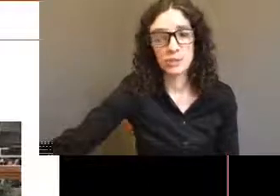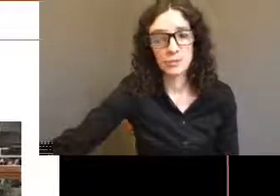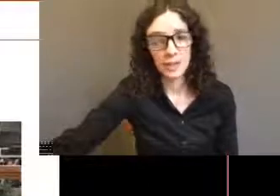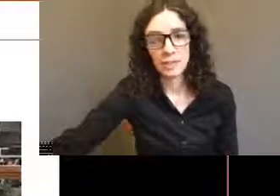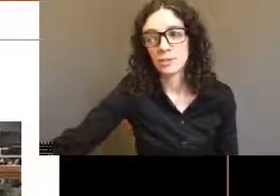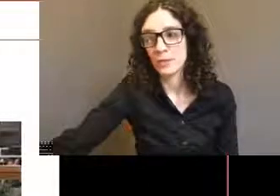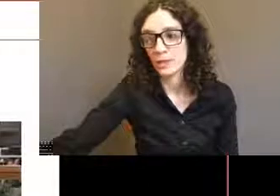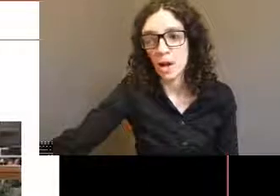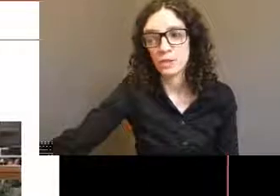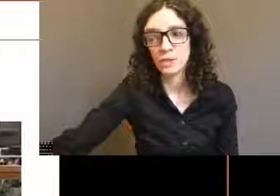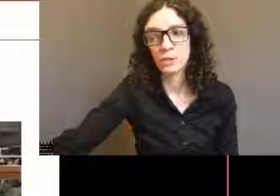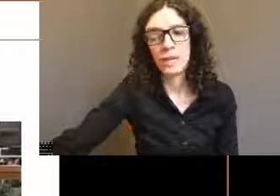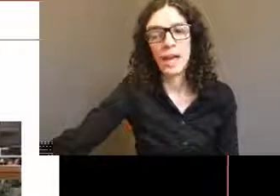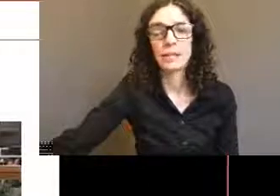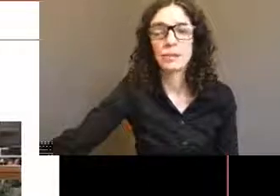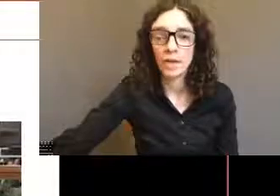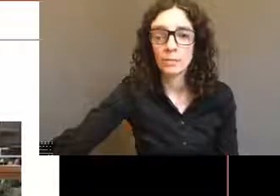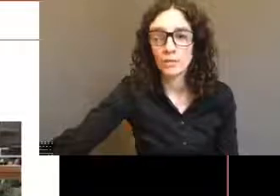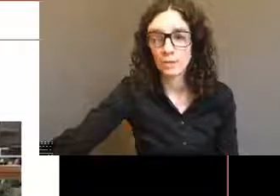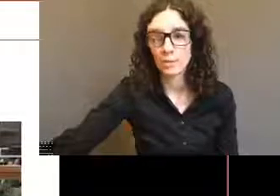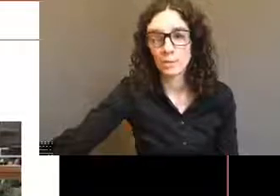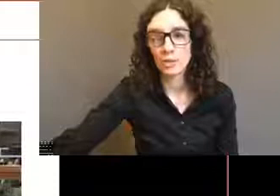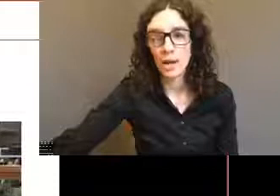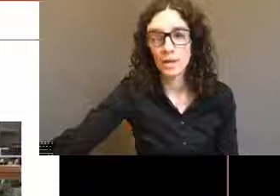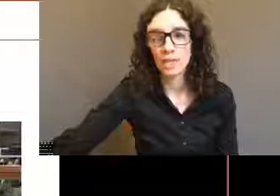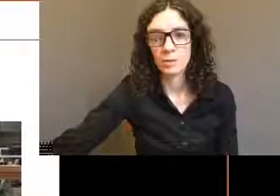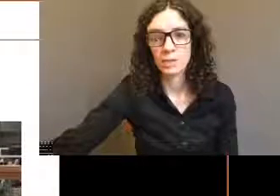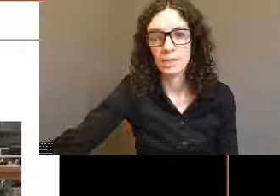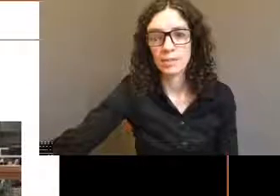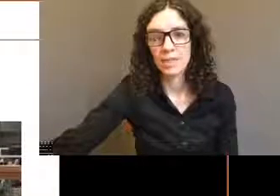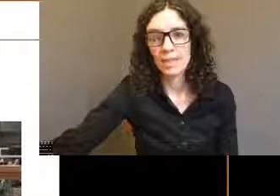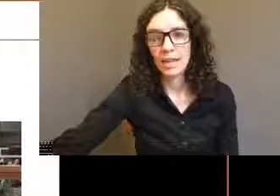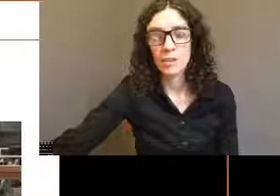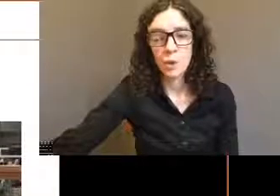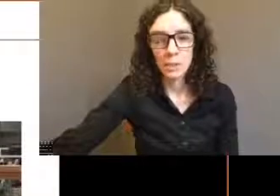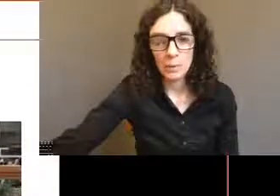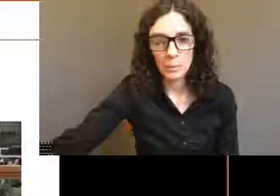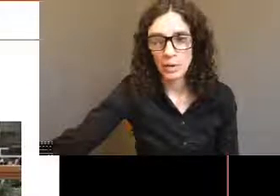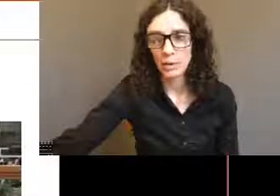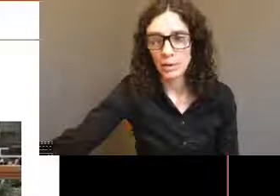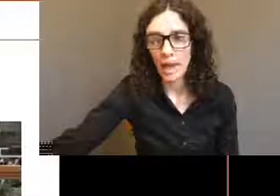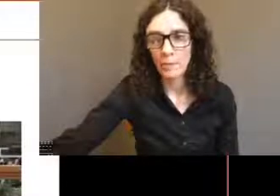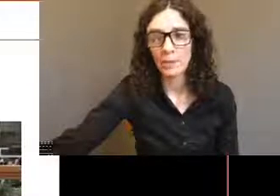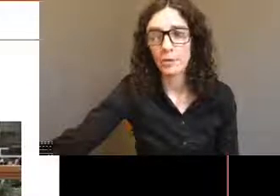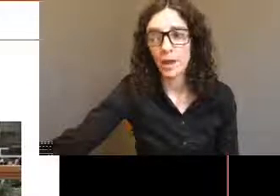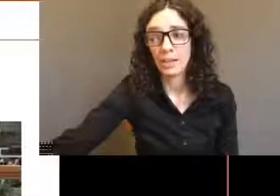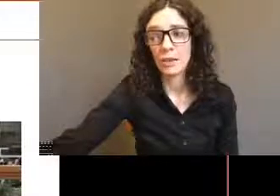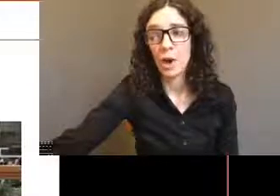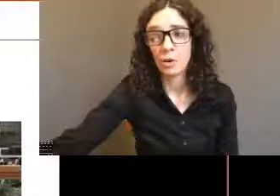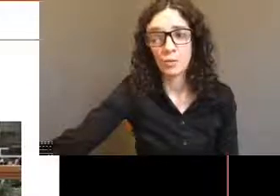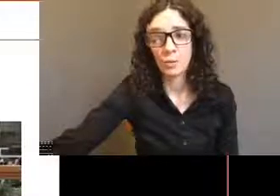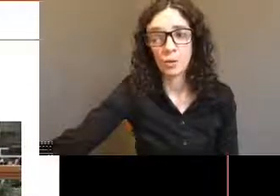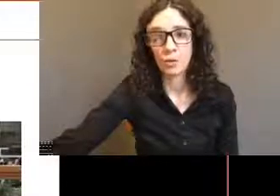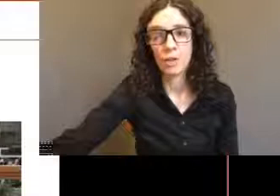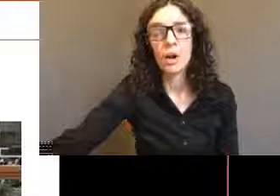patient, she's funny, she's fun to talk to, and incredibly generous with her time and expertise. And so many people in our lab, in Corvallis, and